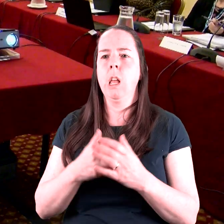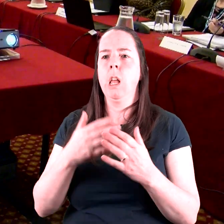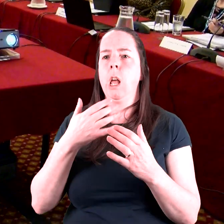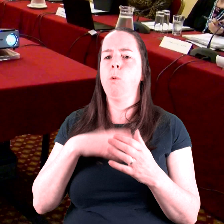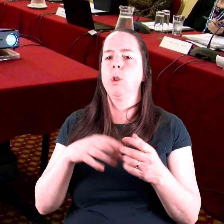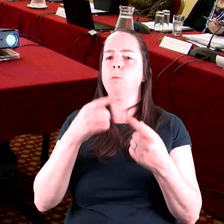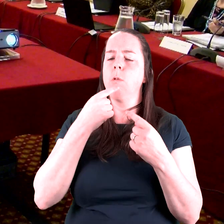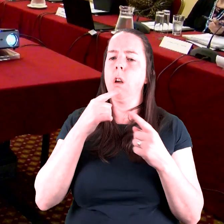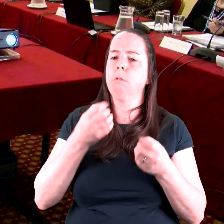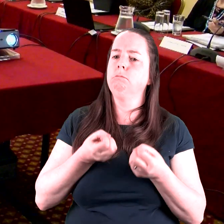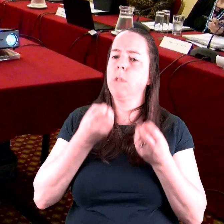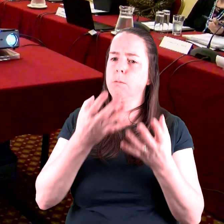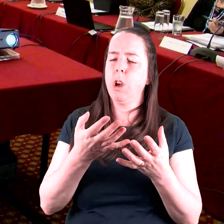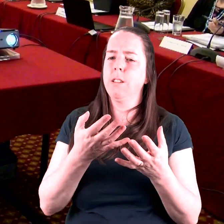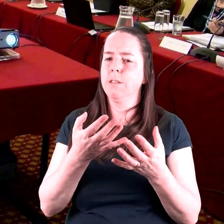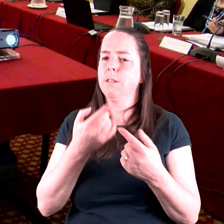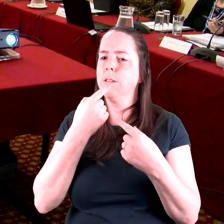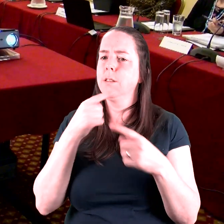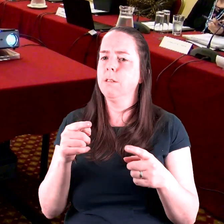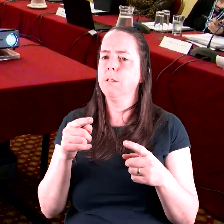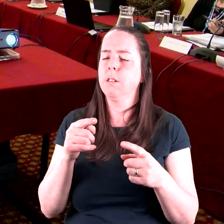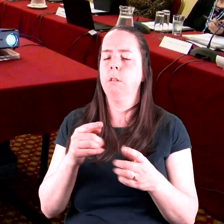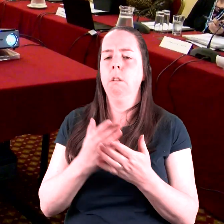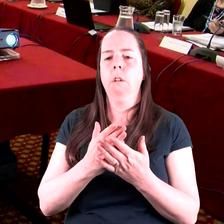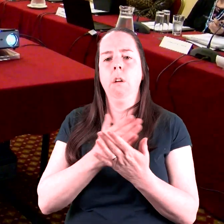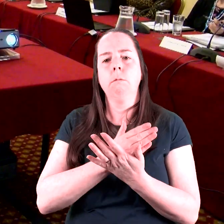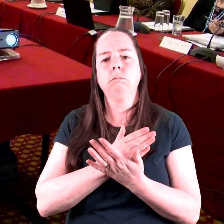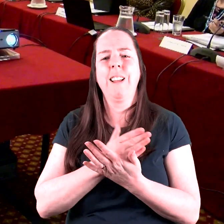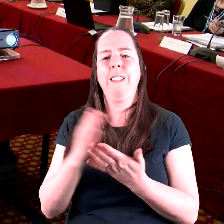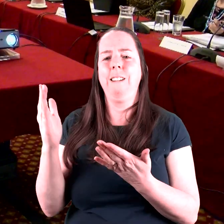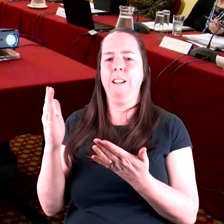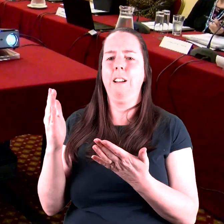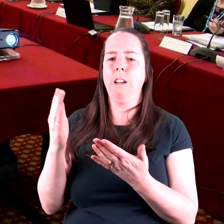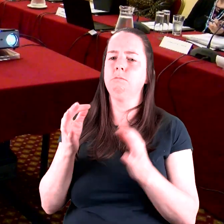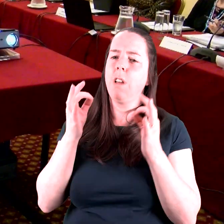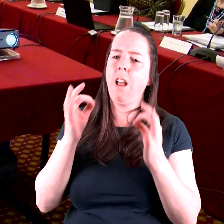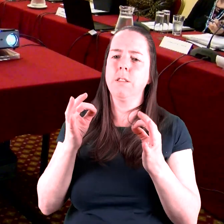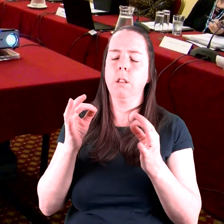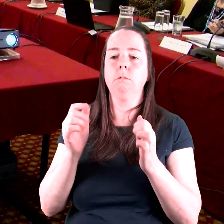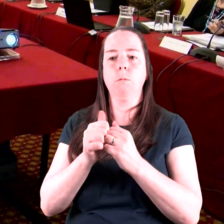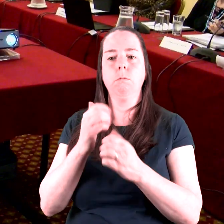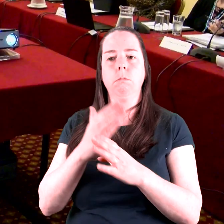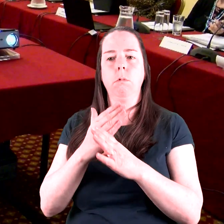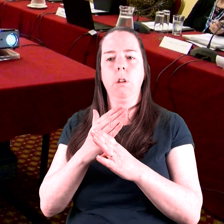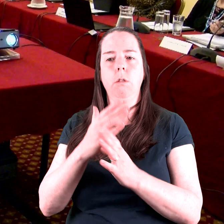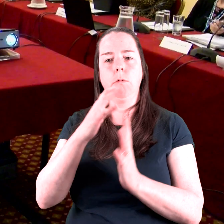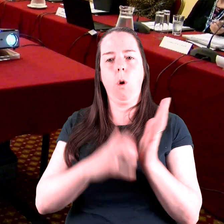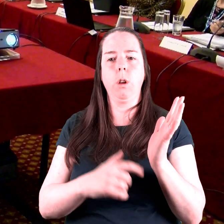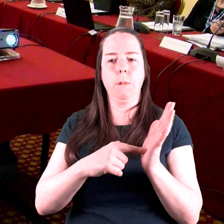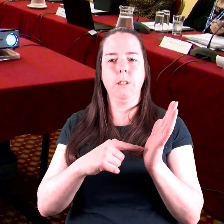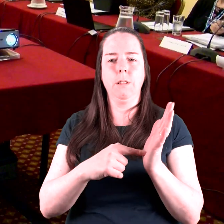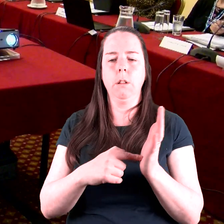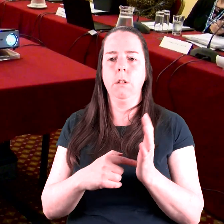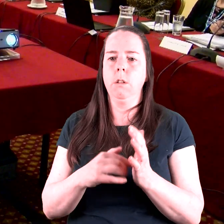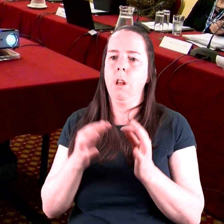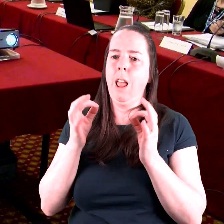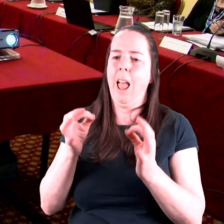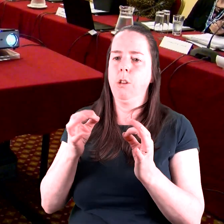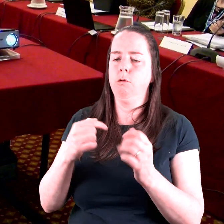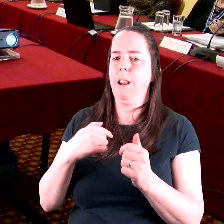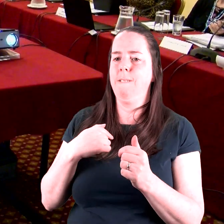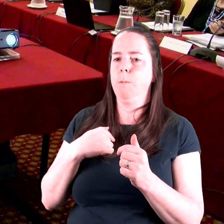from me. I too wanted to express how clear and excellent really the document is. It